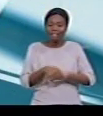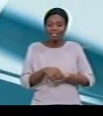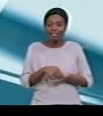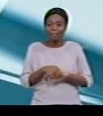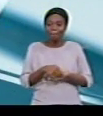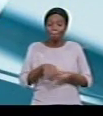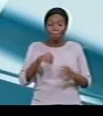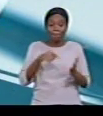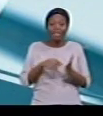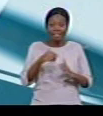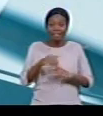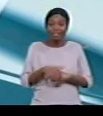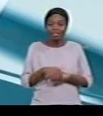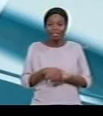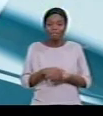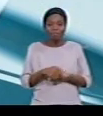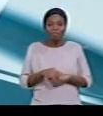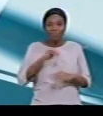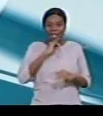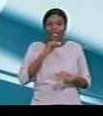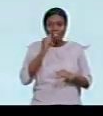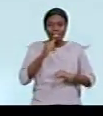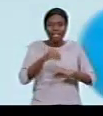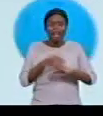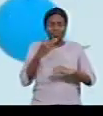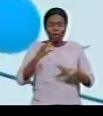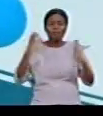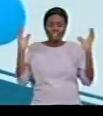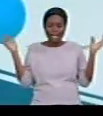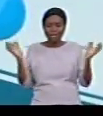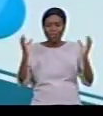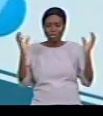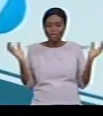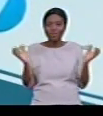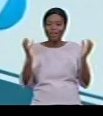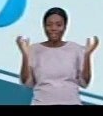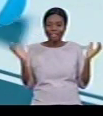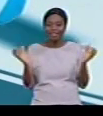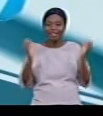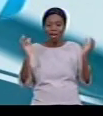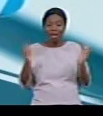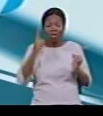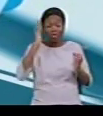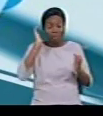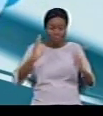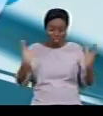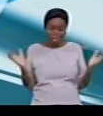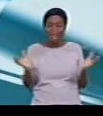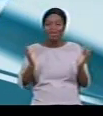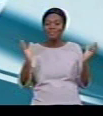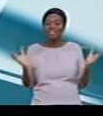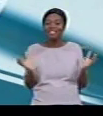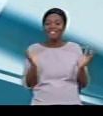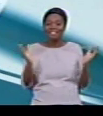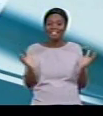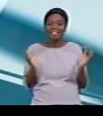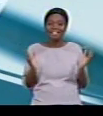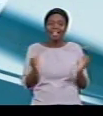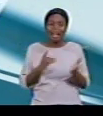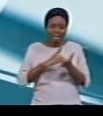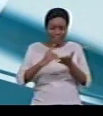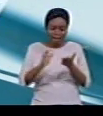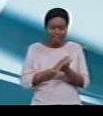This night is night of celebration. You will celebrate divine